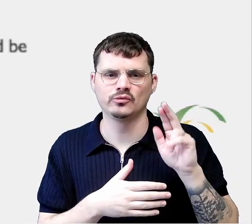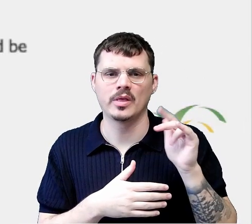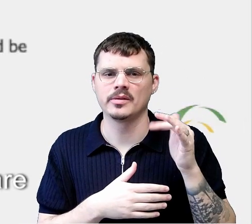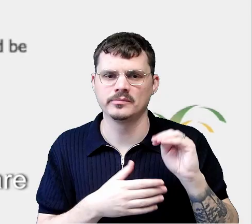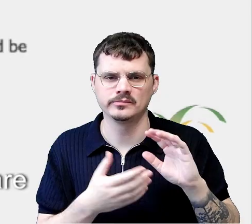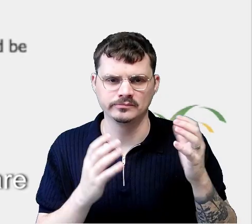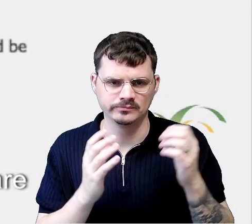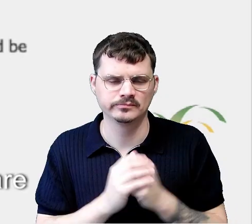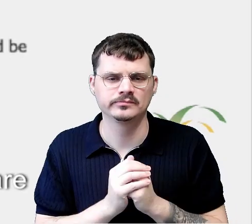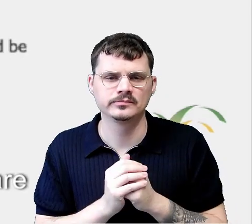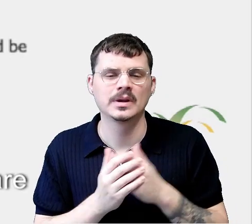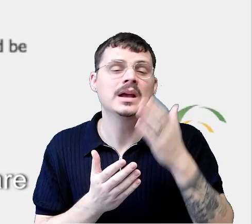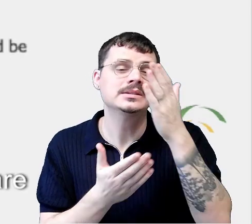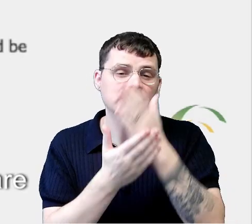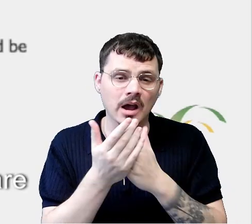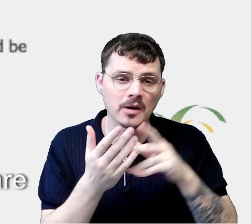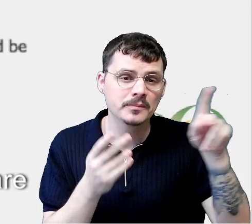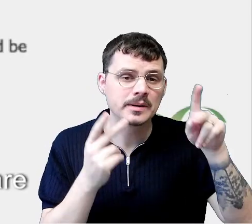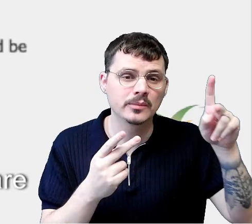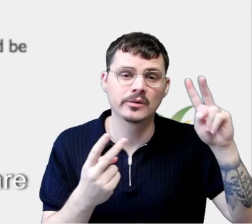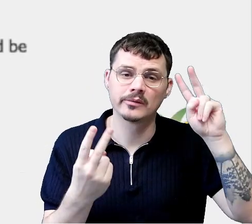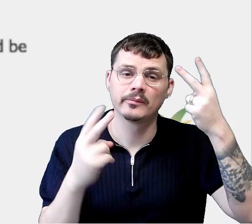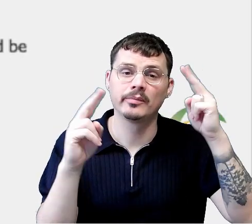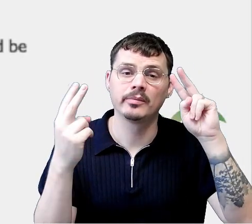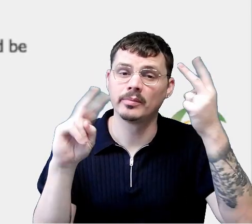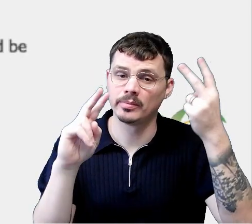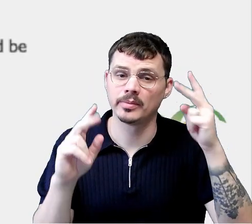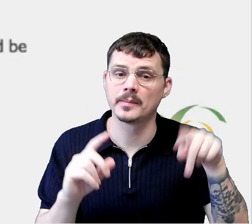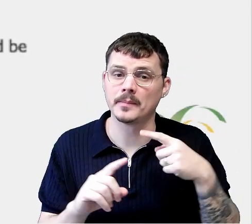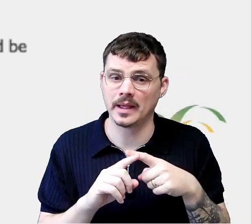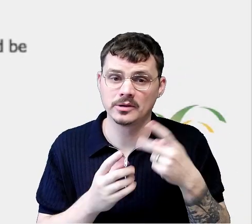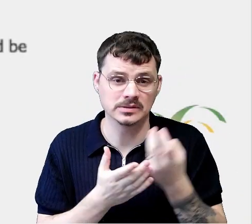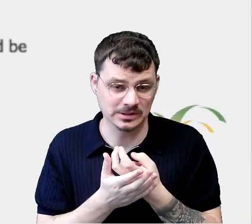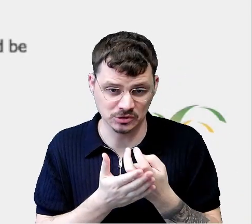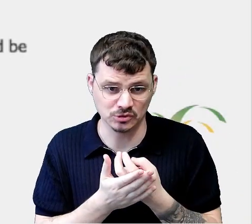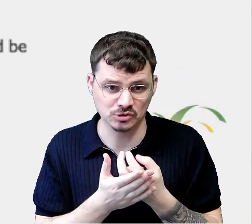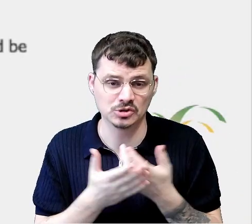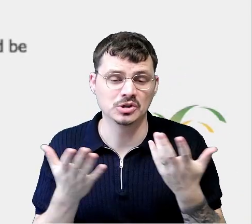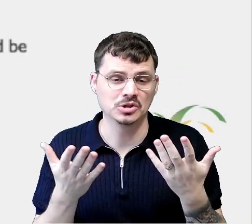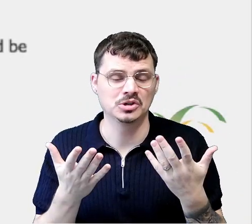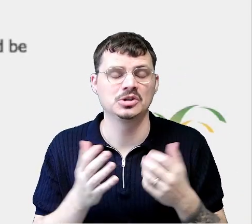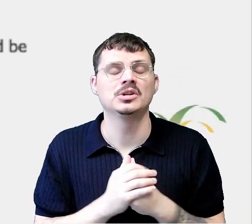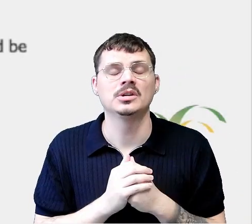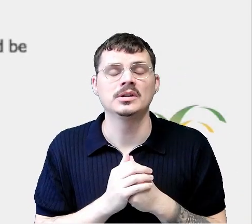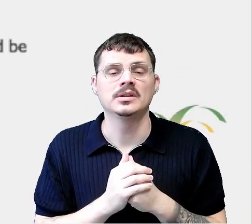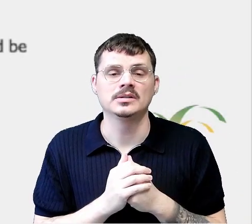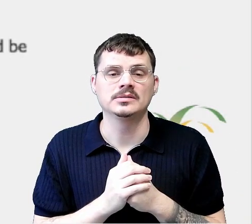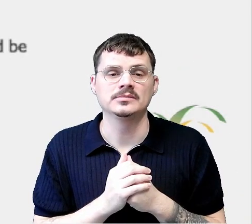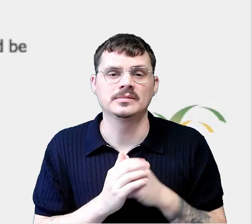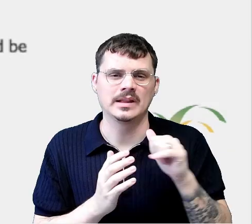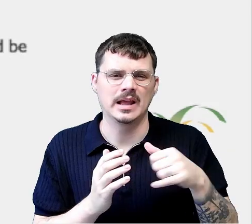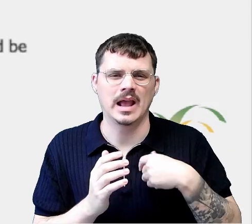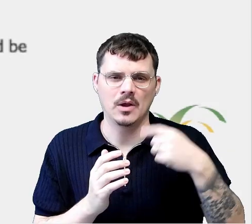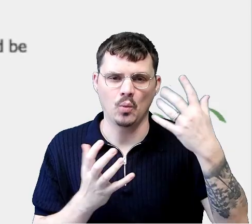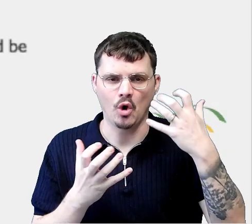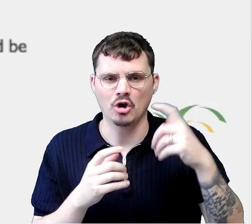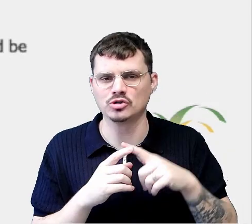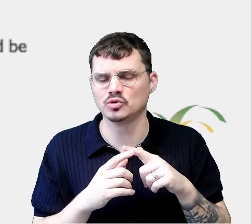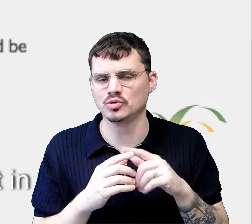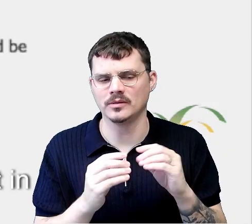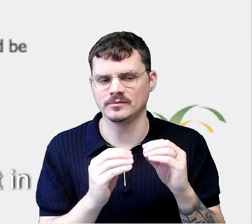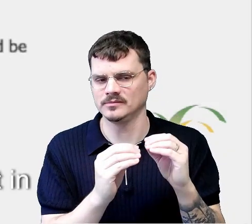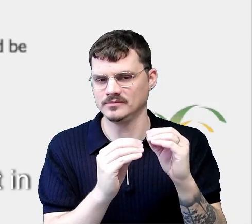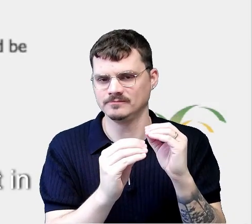We have a couple of misconceptions that are out there. that we should